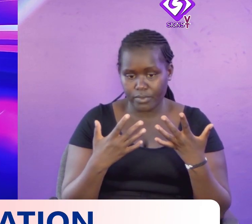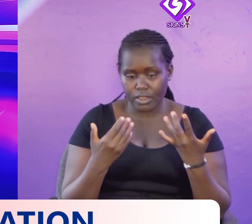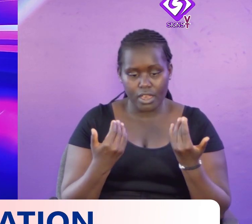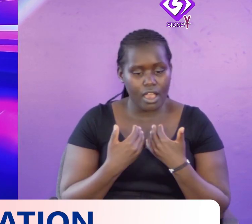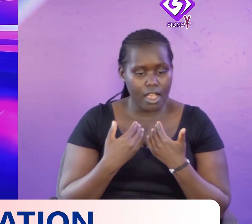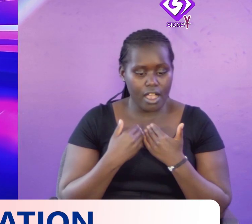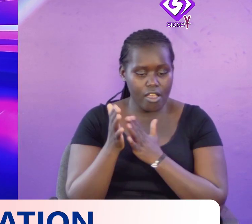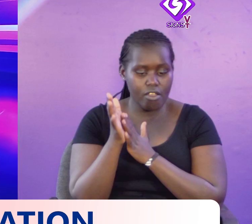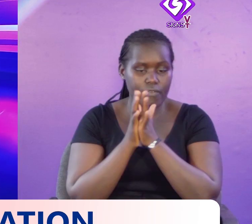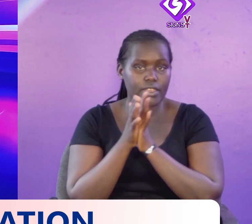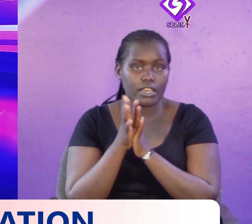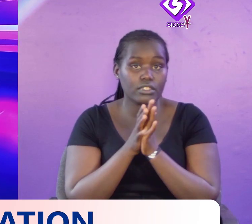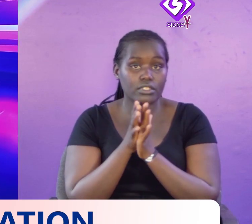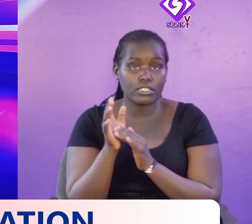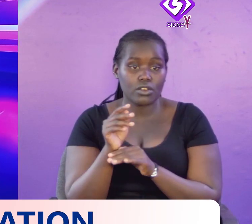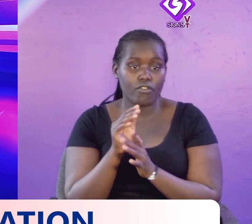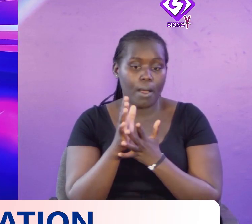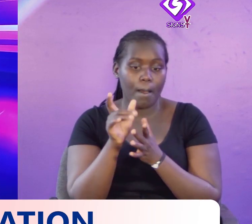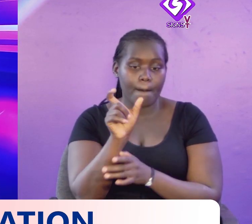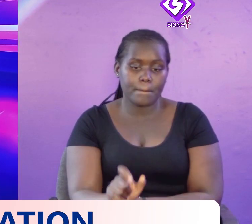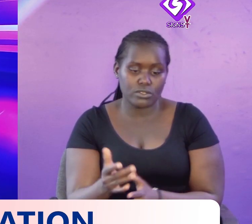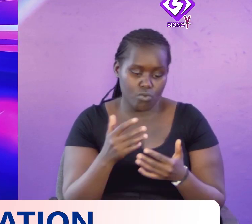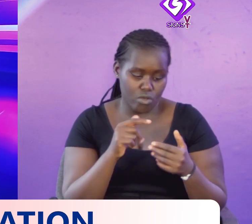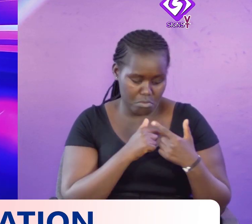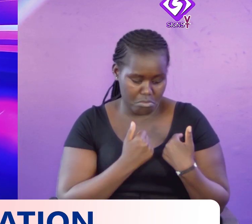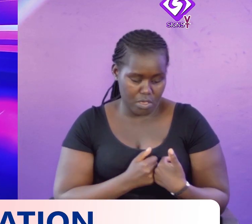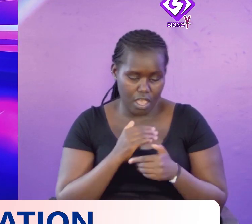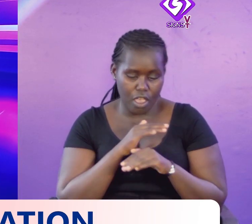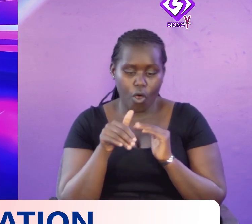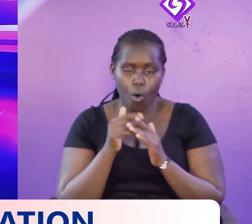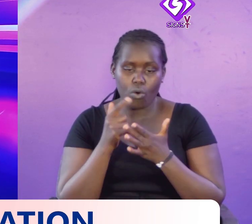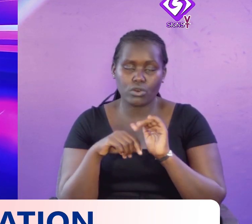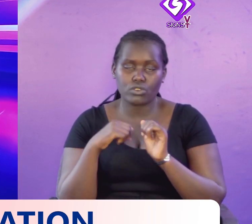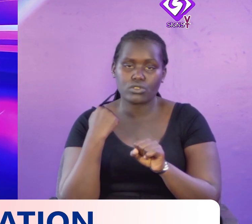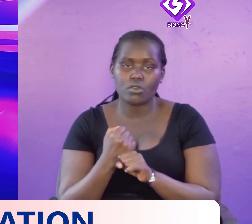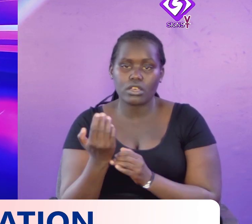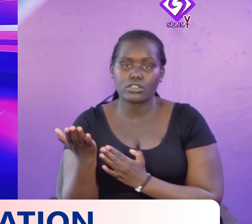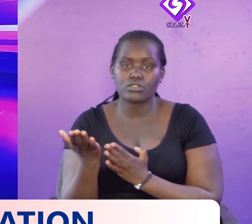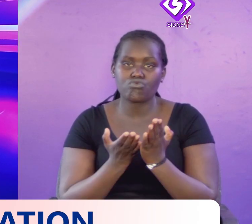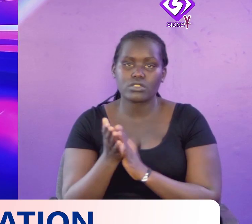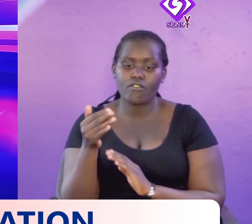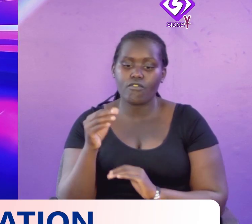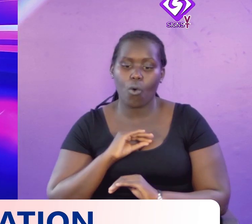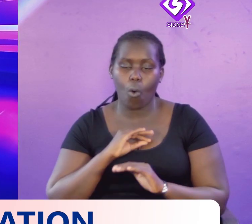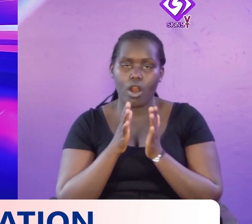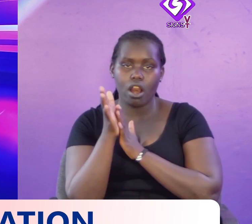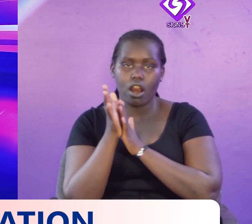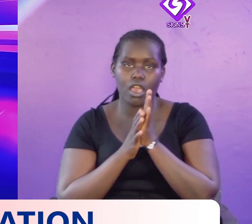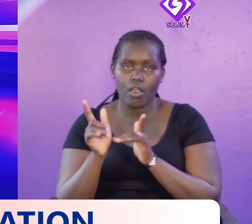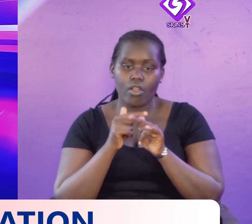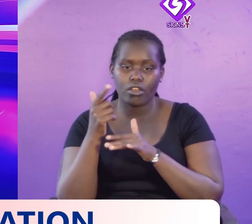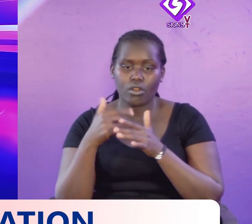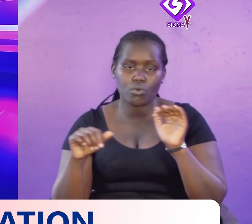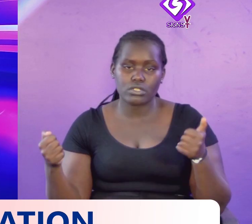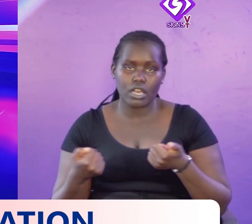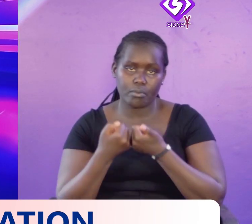the interest of the patient at heart. All that you are doing is to serve your own interests. And what happens when you're a quack